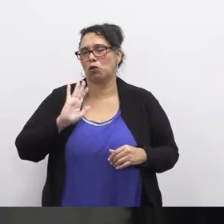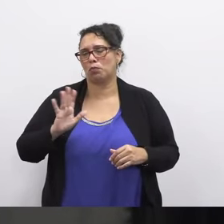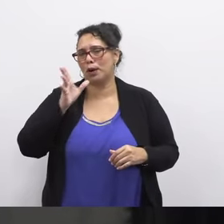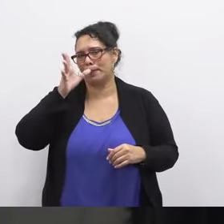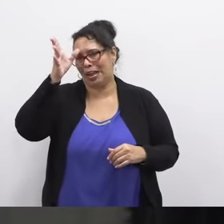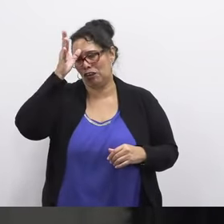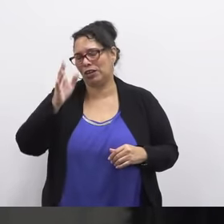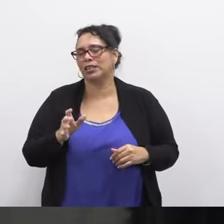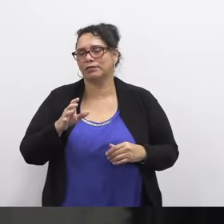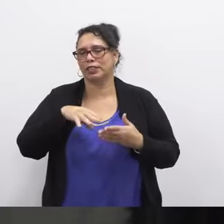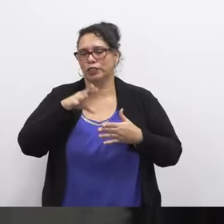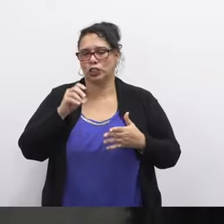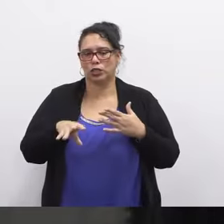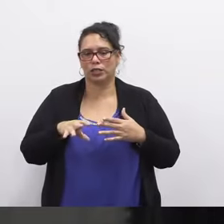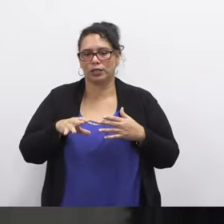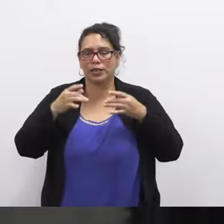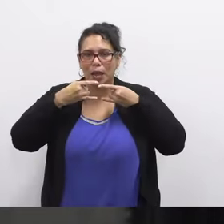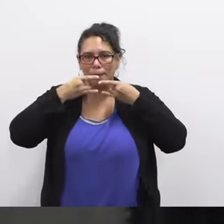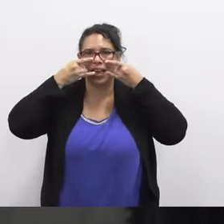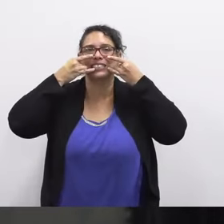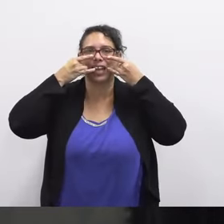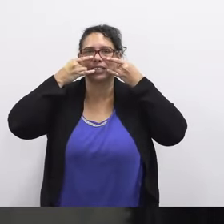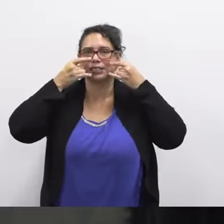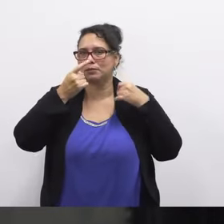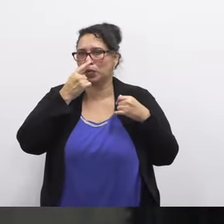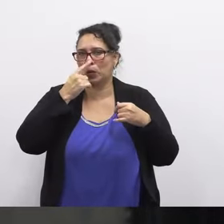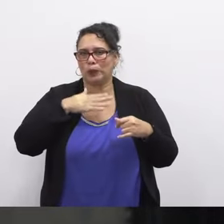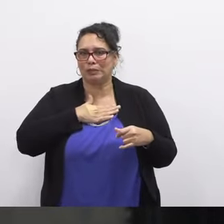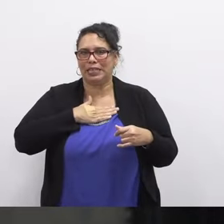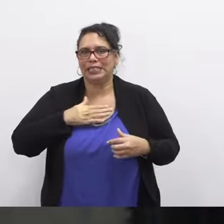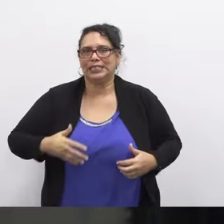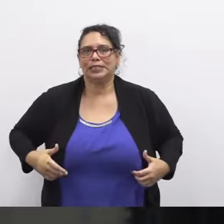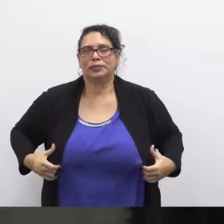District students. Can you just put your mask over your nose, please?